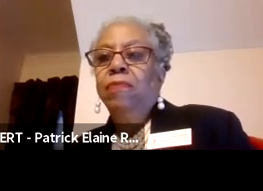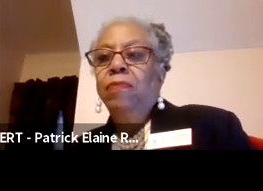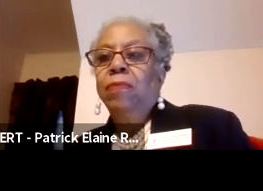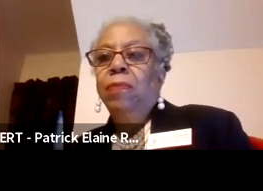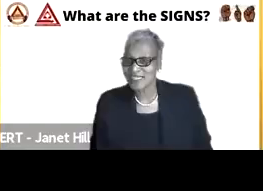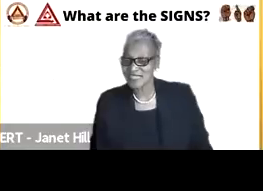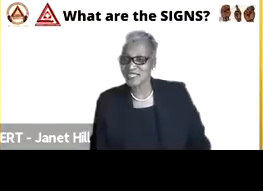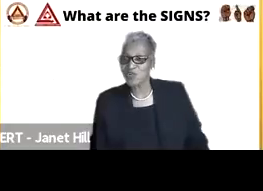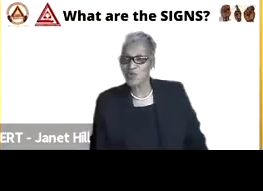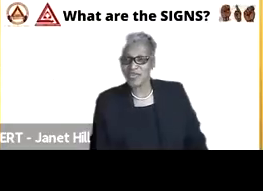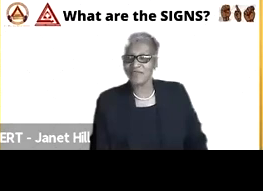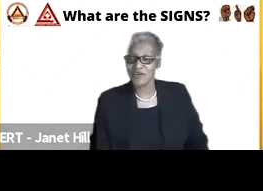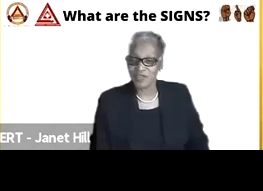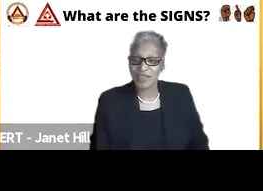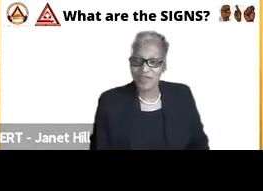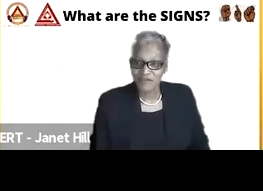Well,